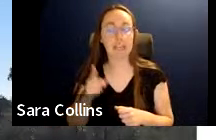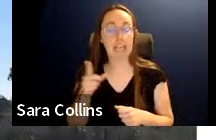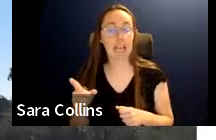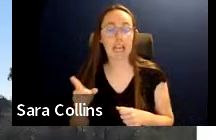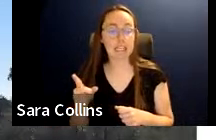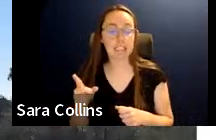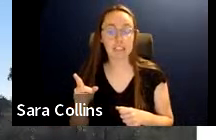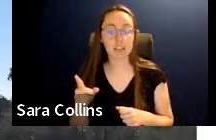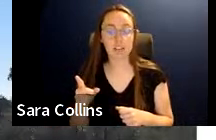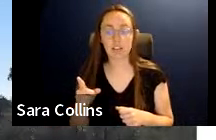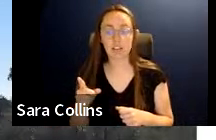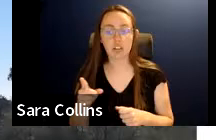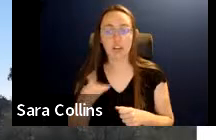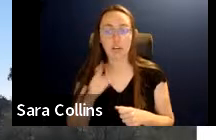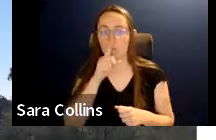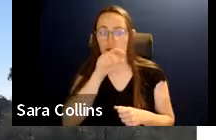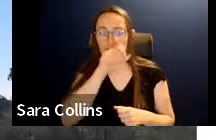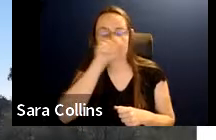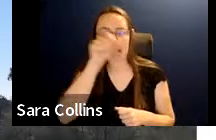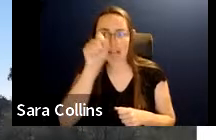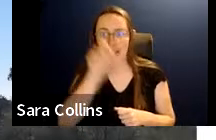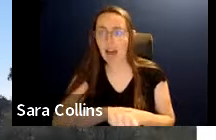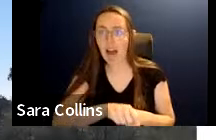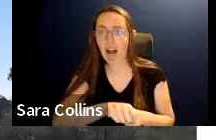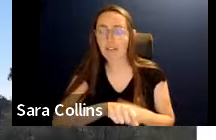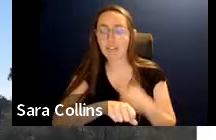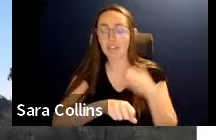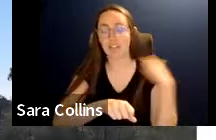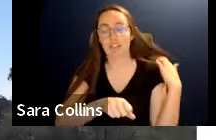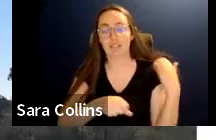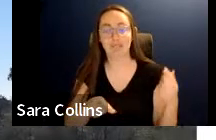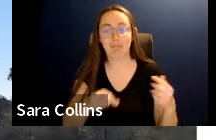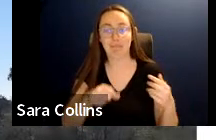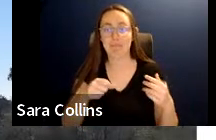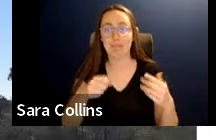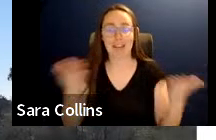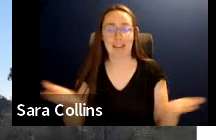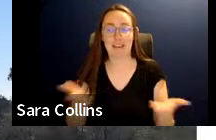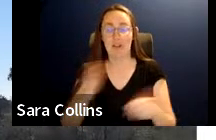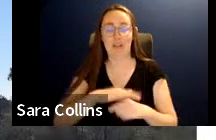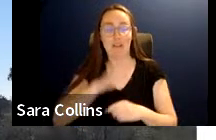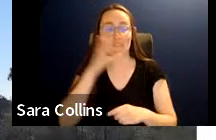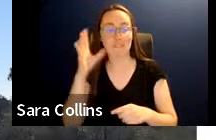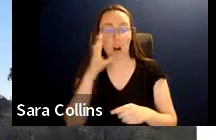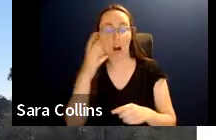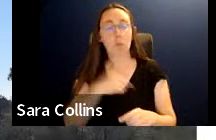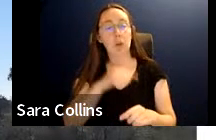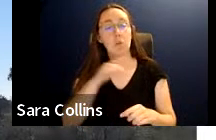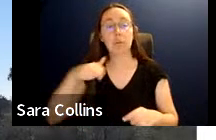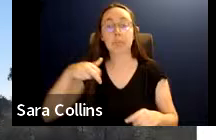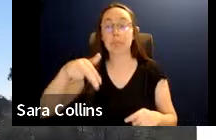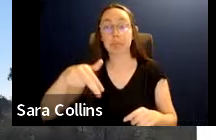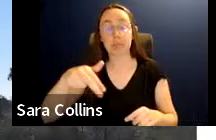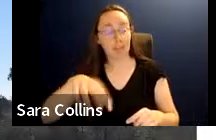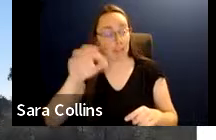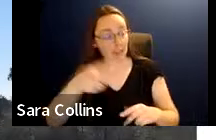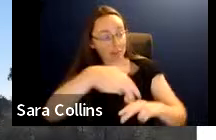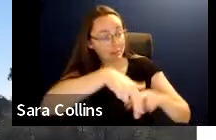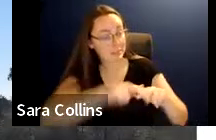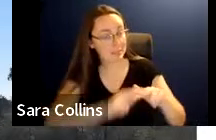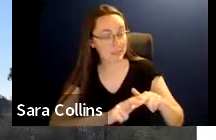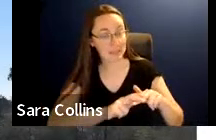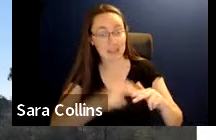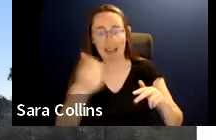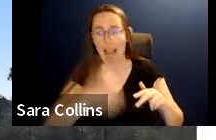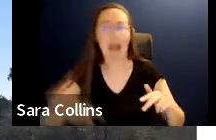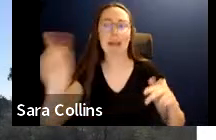just really loves. We are out here on the farm. We find him seated anywhere, sometimes down, in